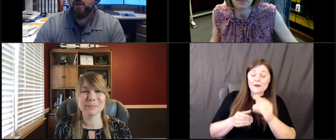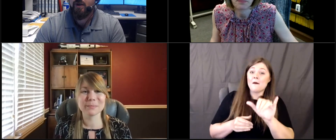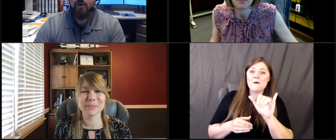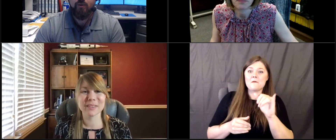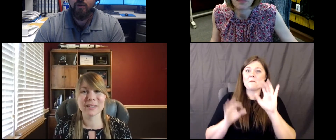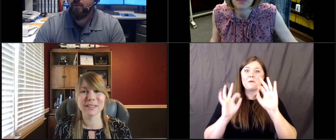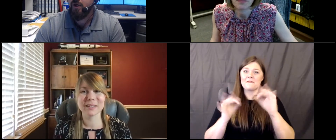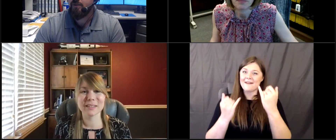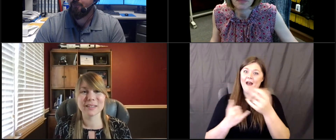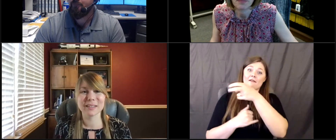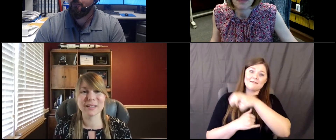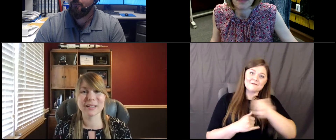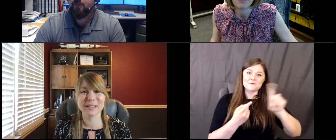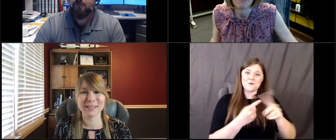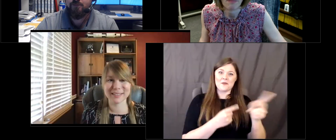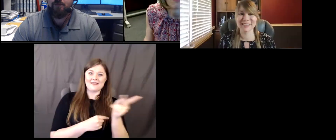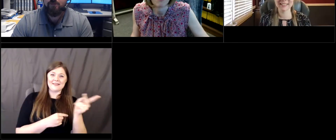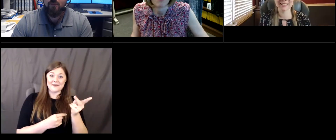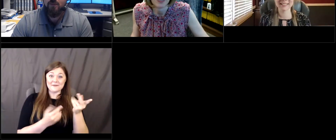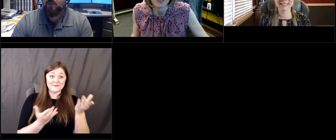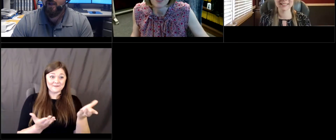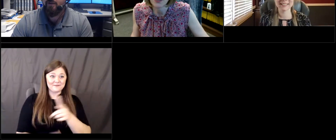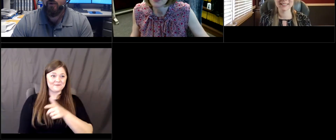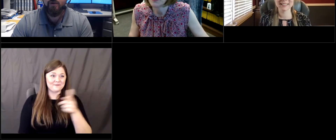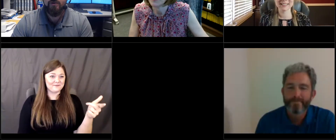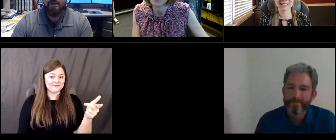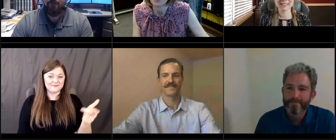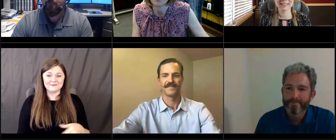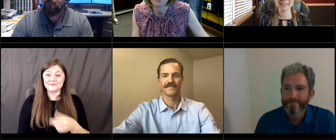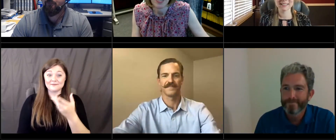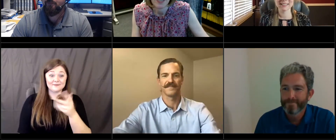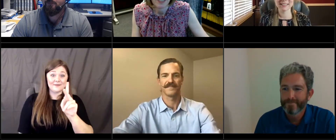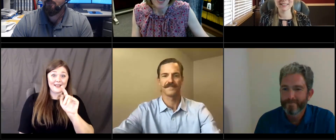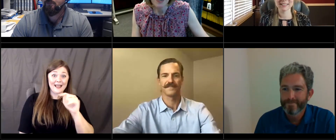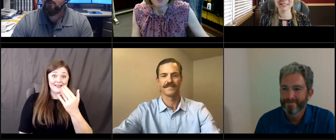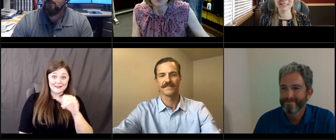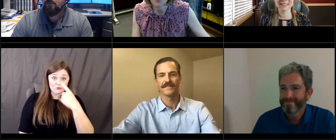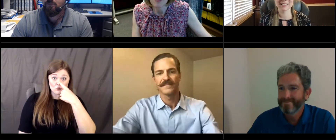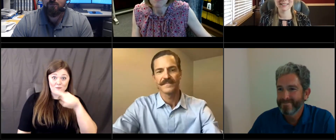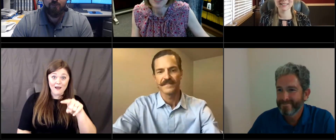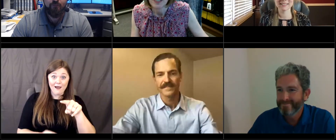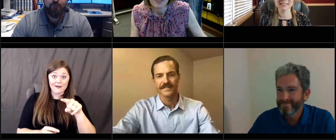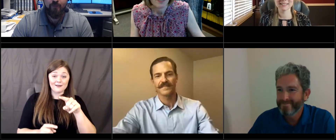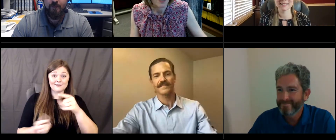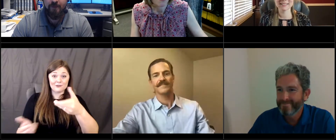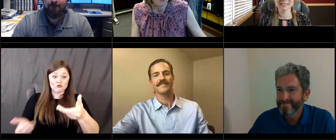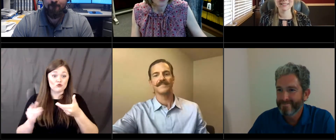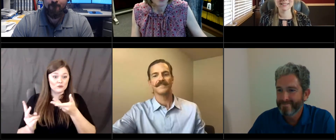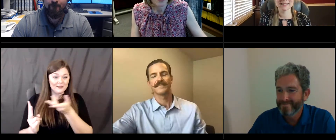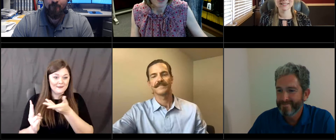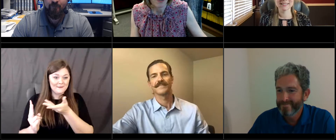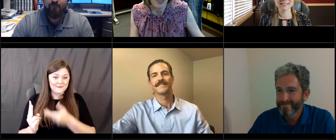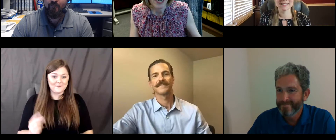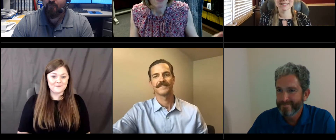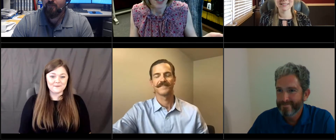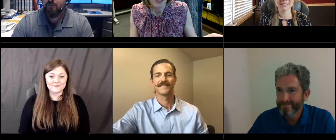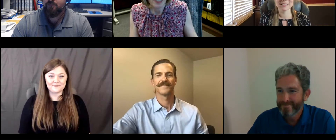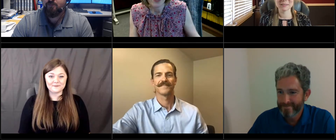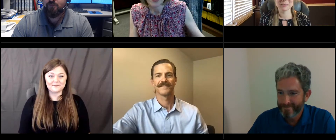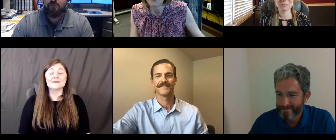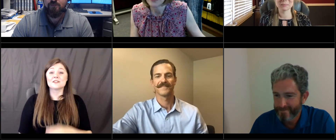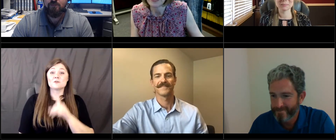So how about we bring them on? Kathy, you want to introduce them? Yeah. So first, we